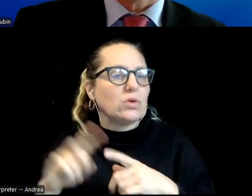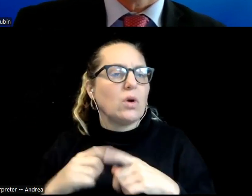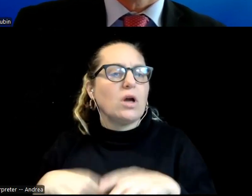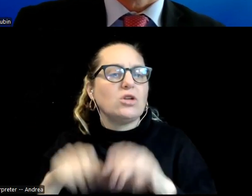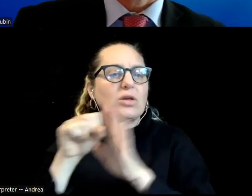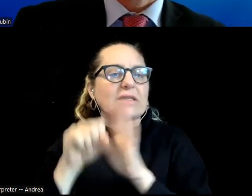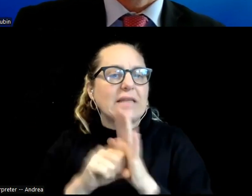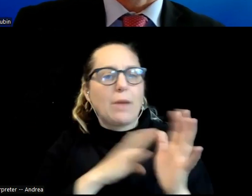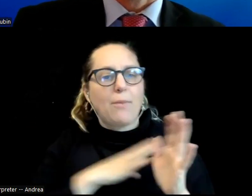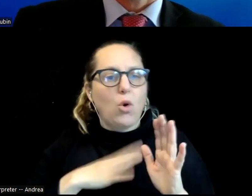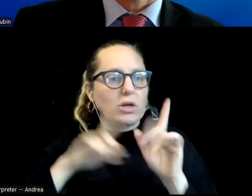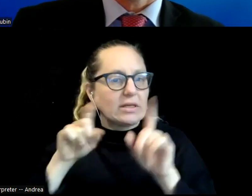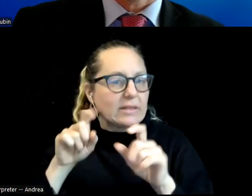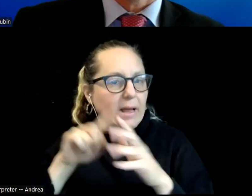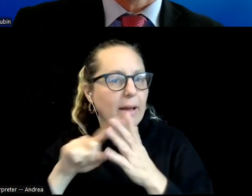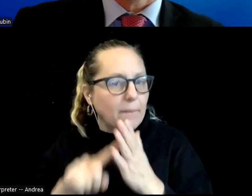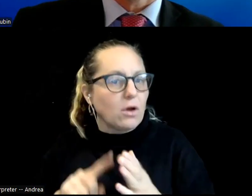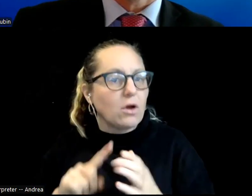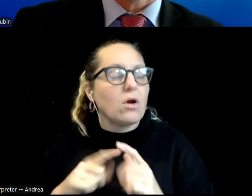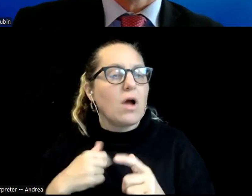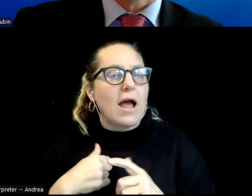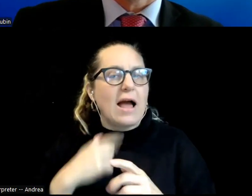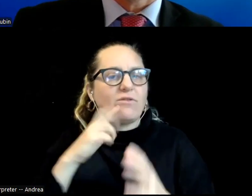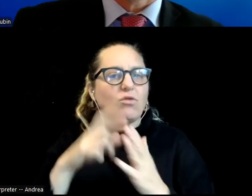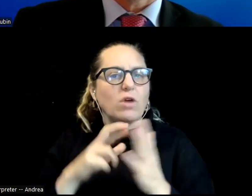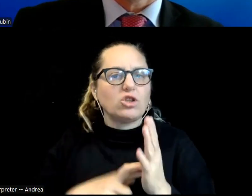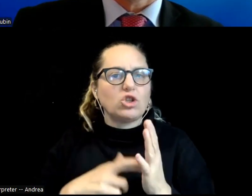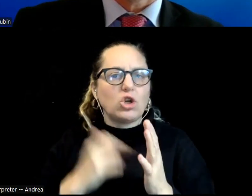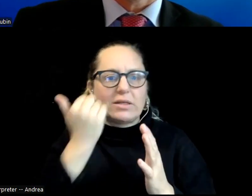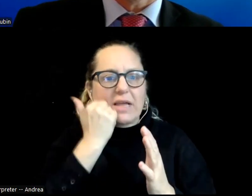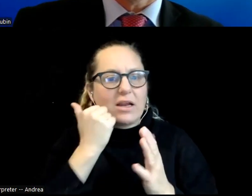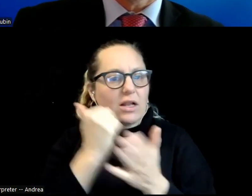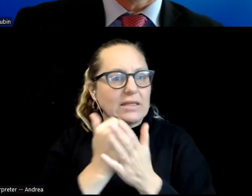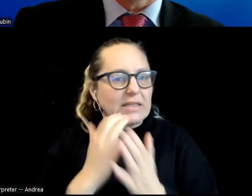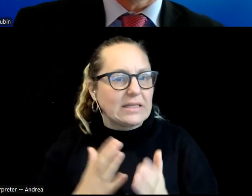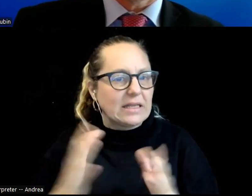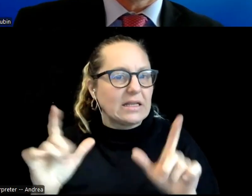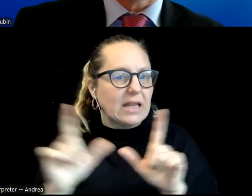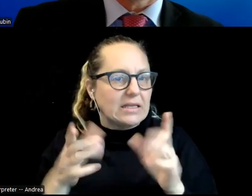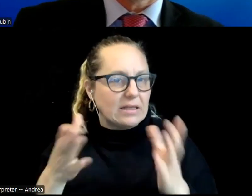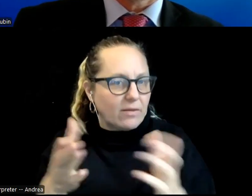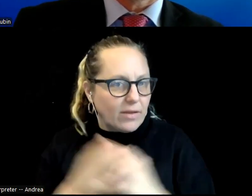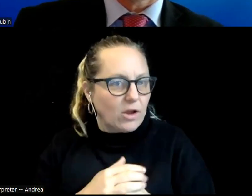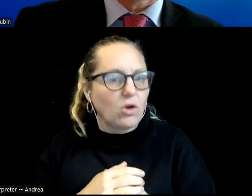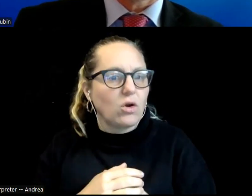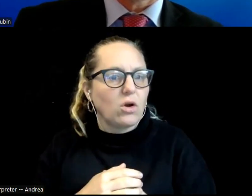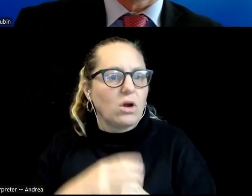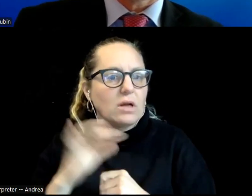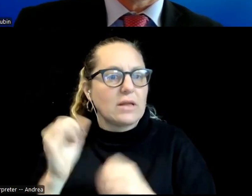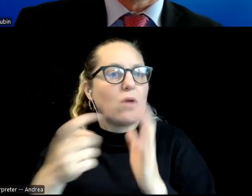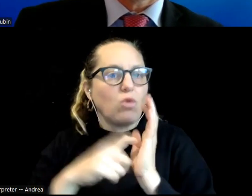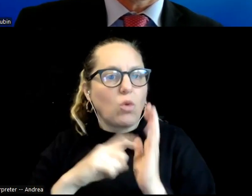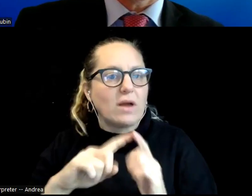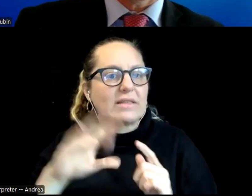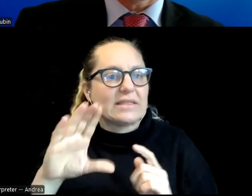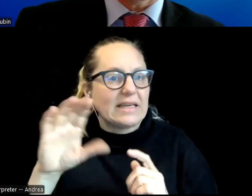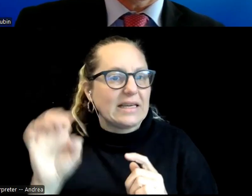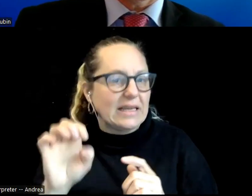have my registered dental assistant license there. Does require CE